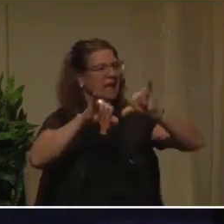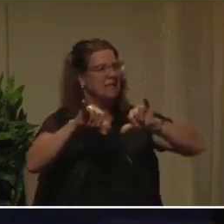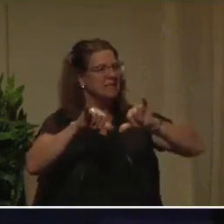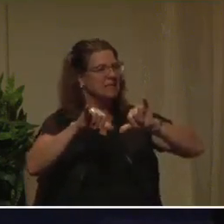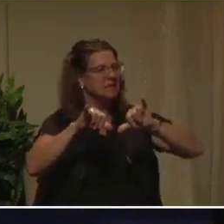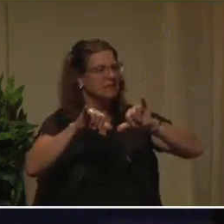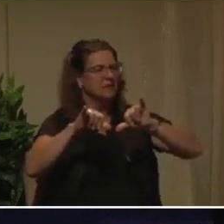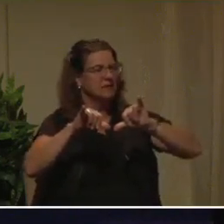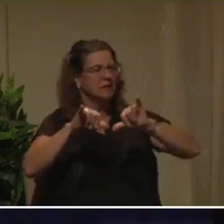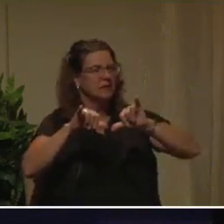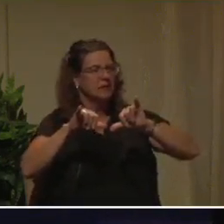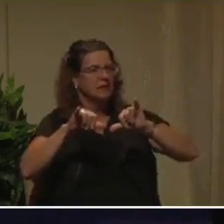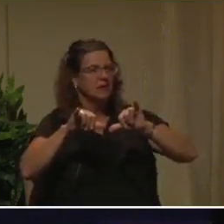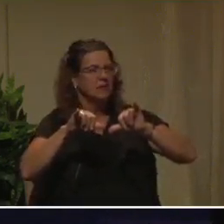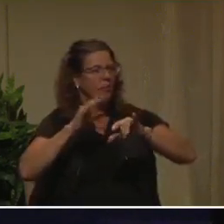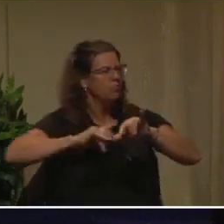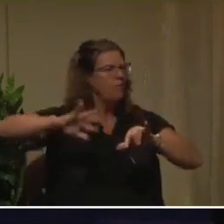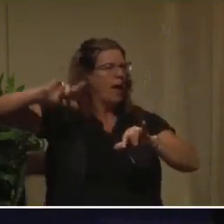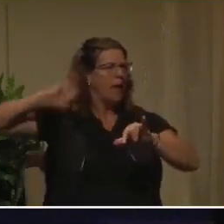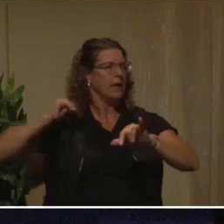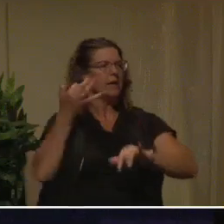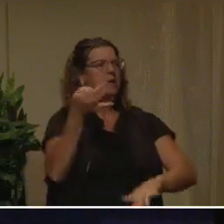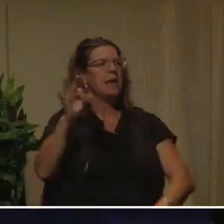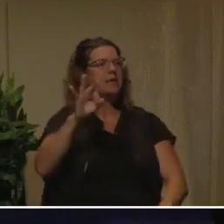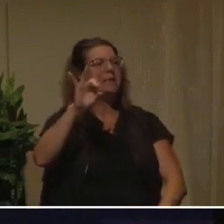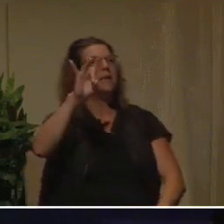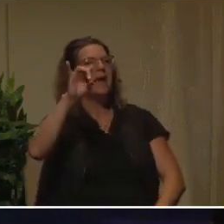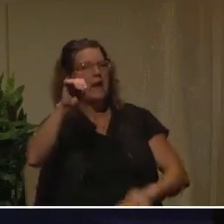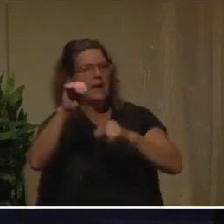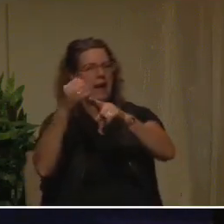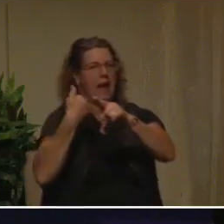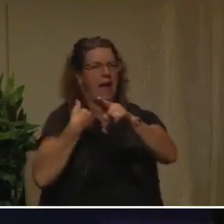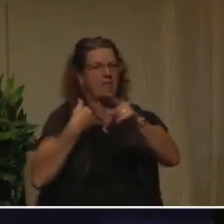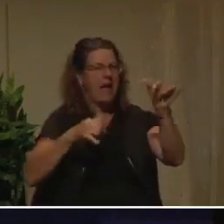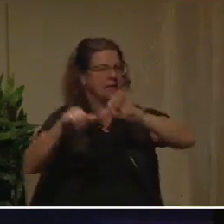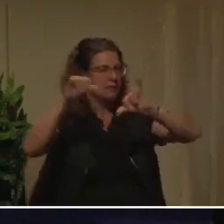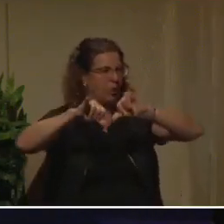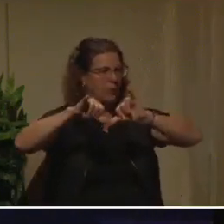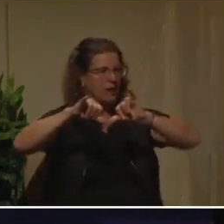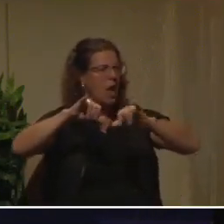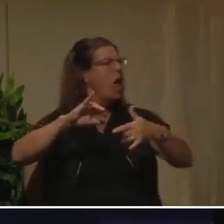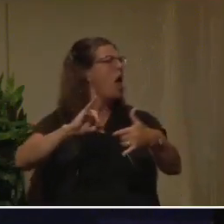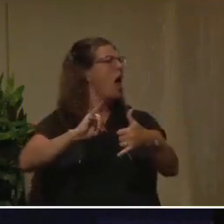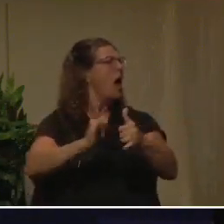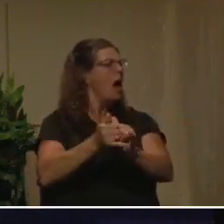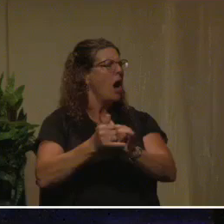in 1980. So they were studying